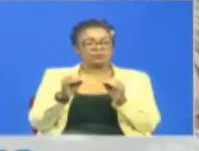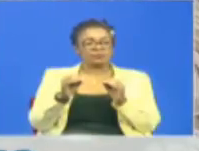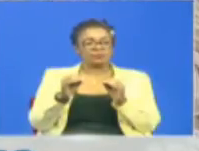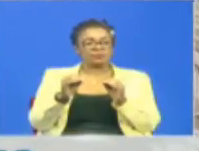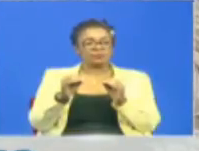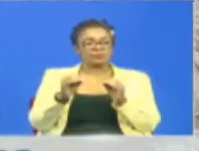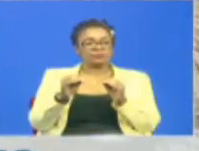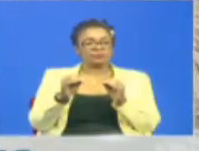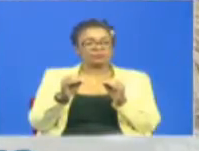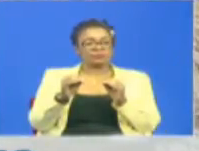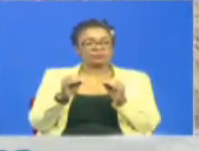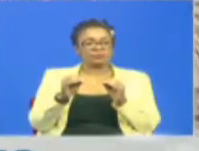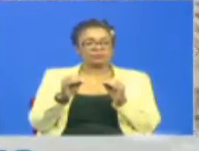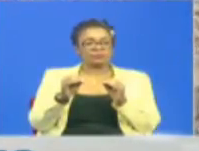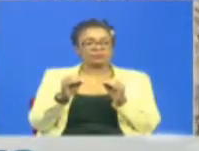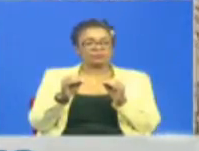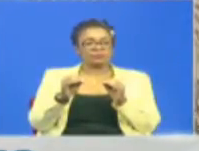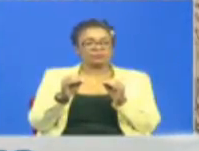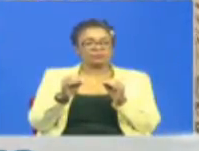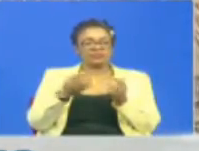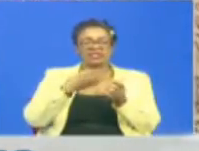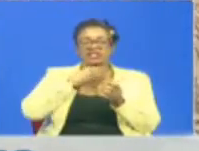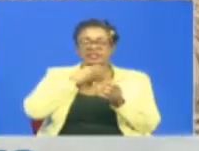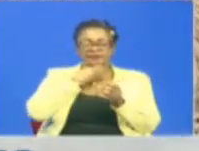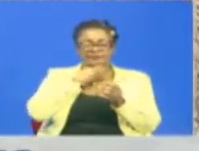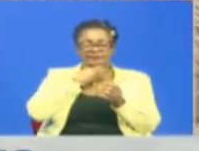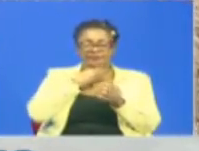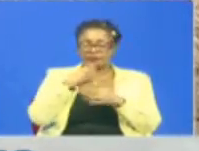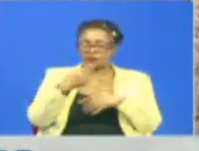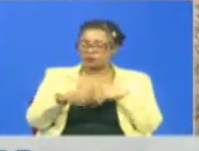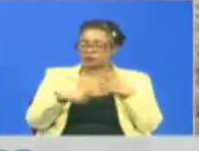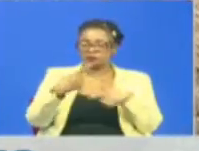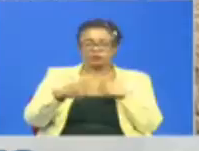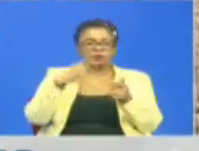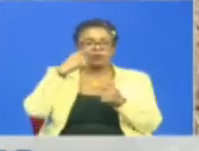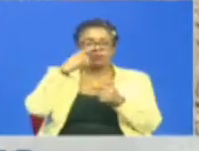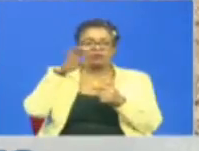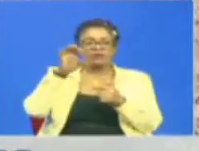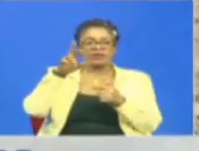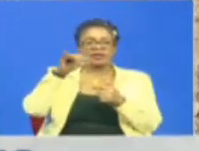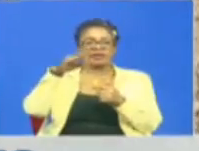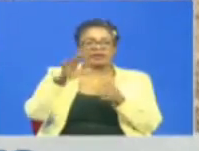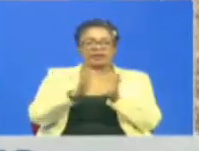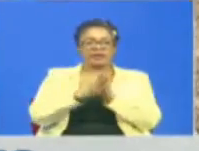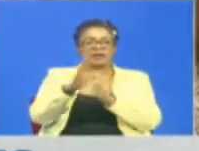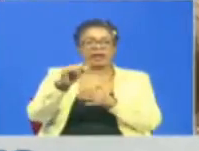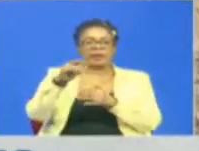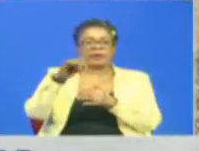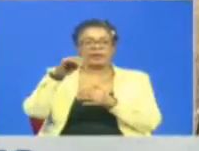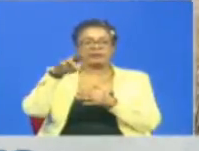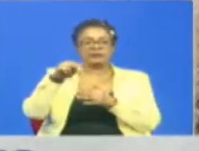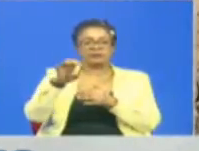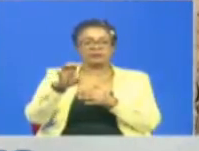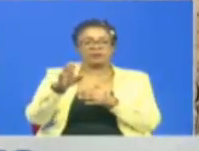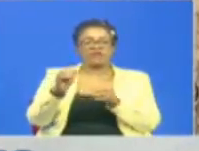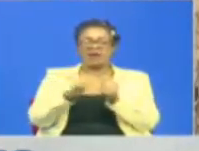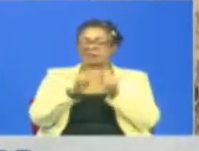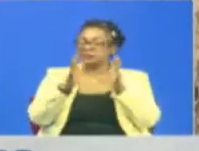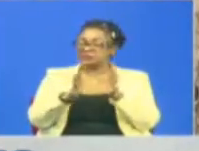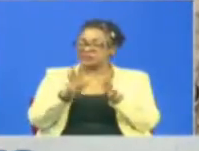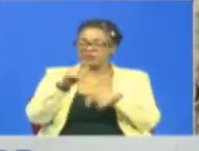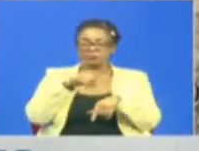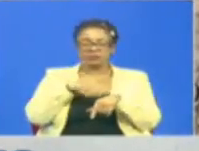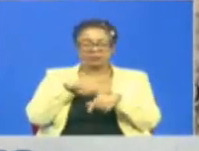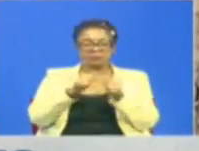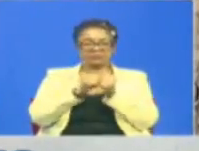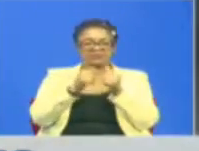A sense of grief is still palpable at the home of Eric and Caroline Opio over a decade since their six-year-old